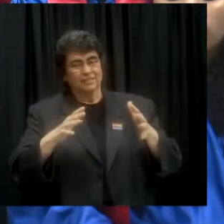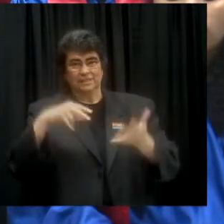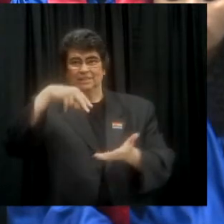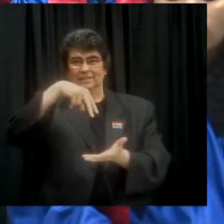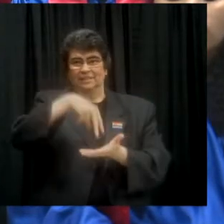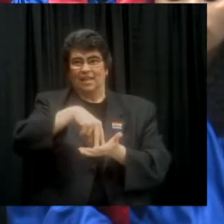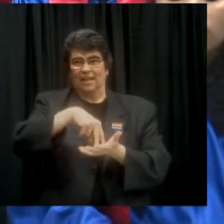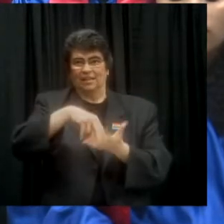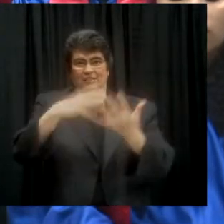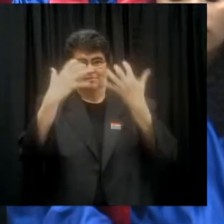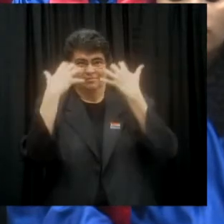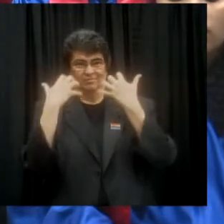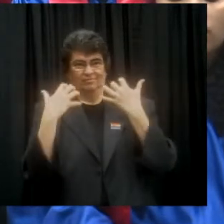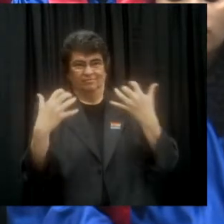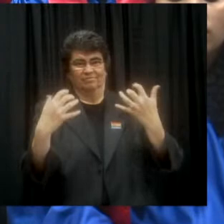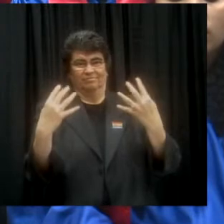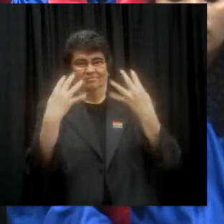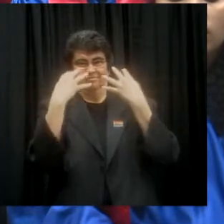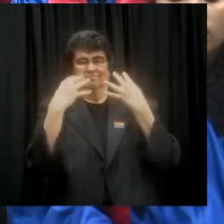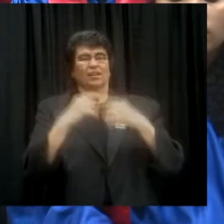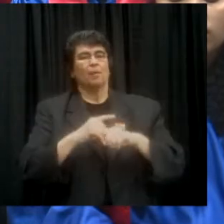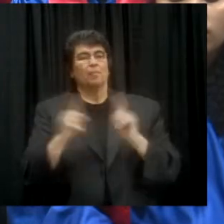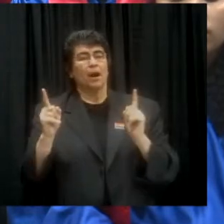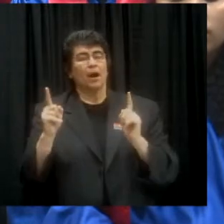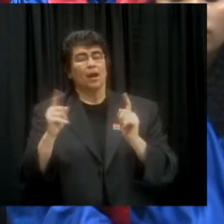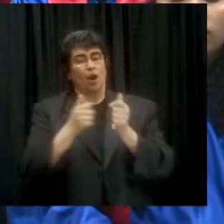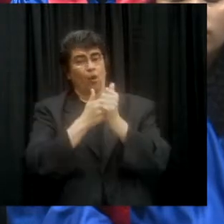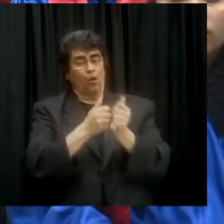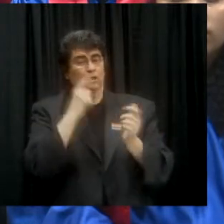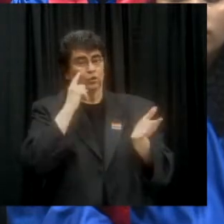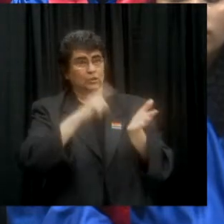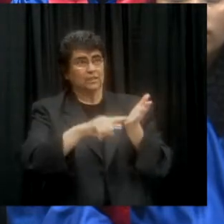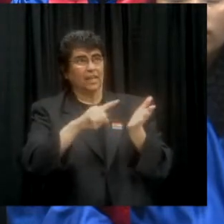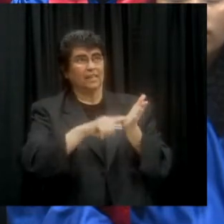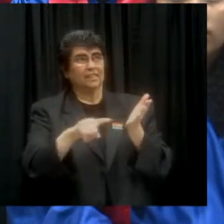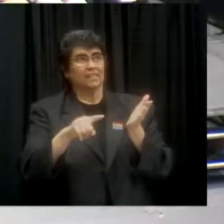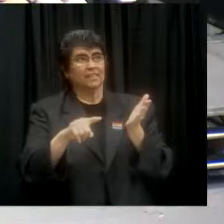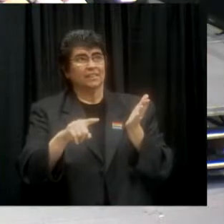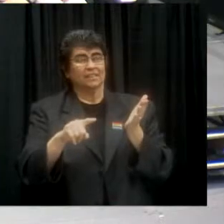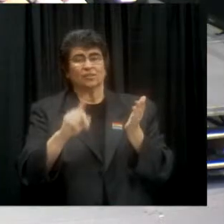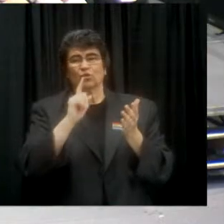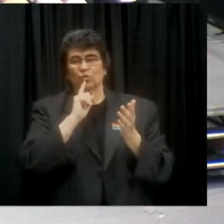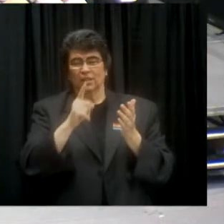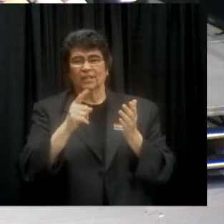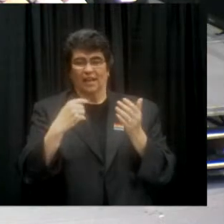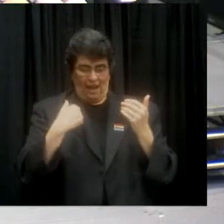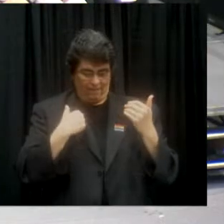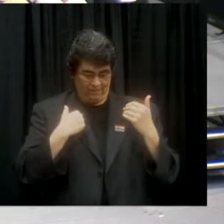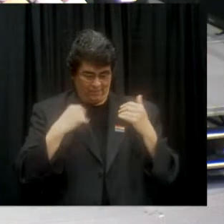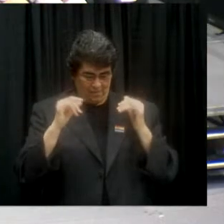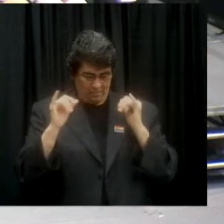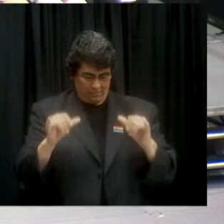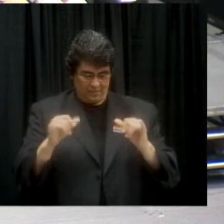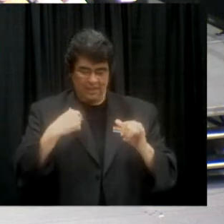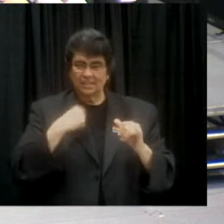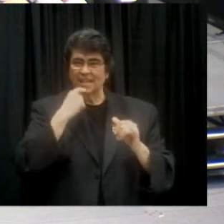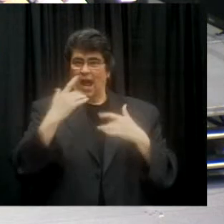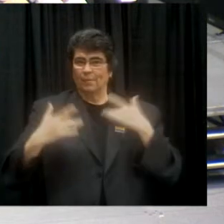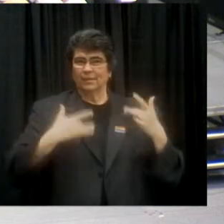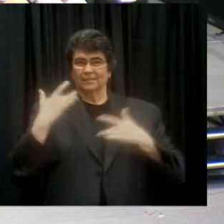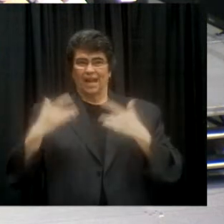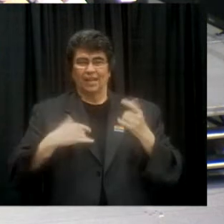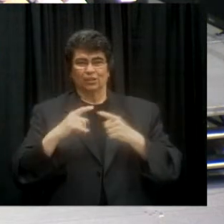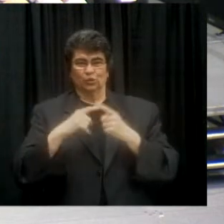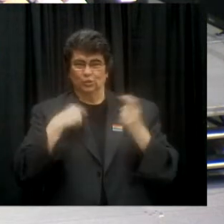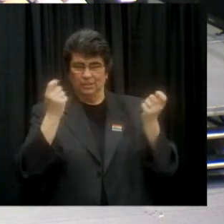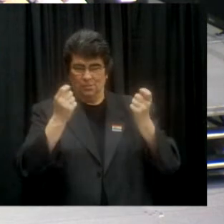standing in front of everyone here. But according to studies, they're nearly identical feelings, so I guess you could say I'm pretty excited myself